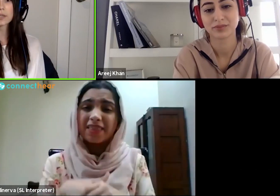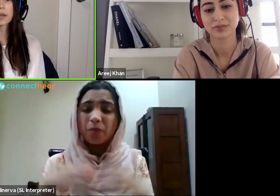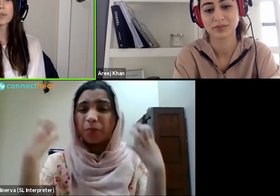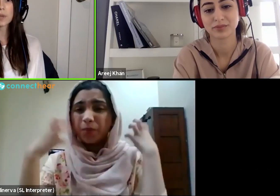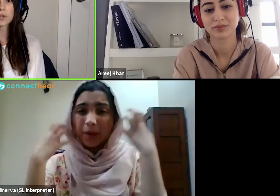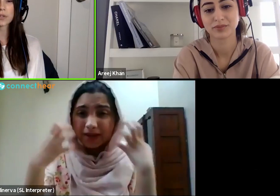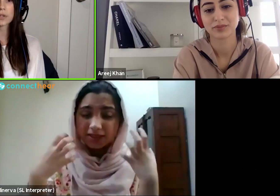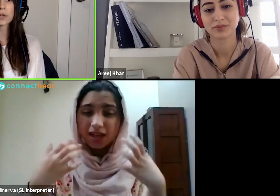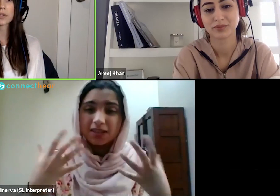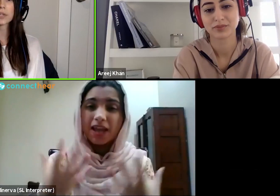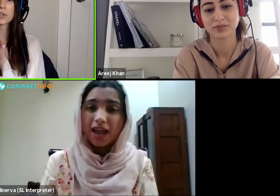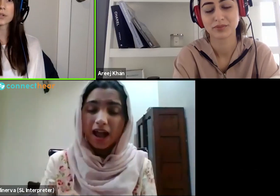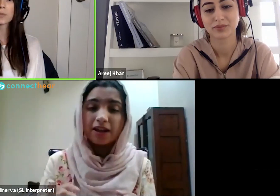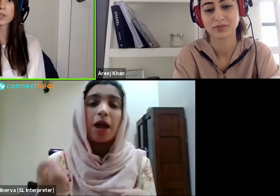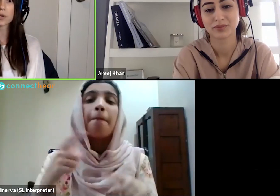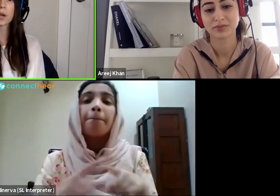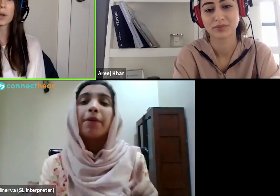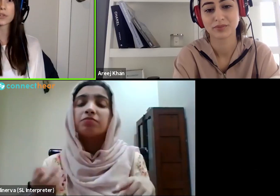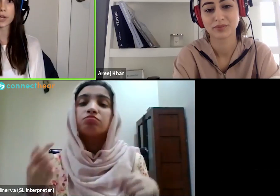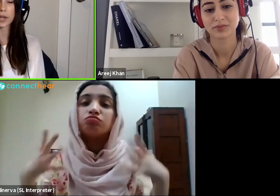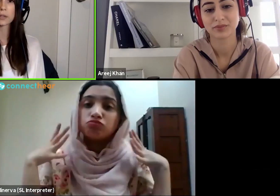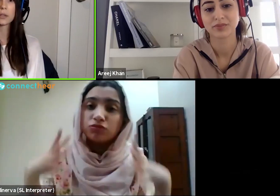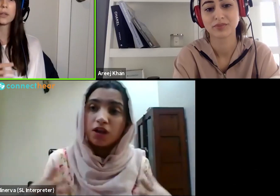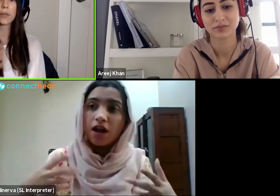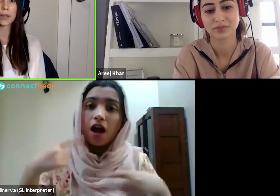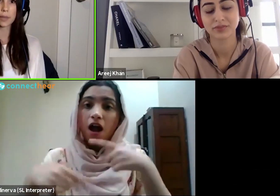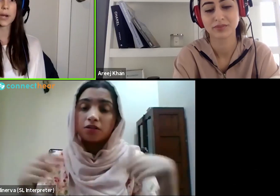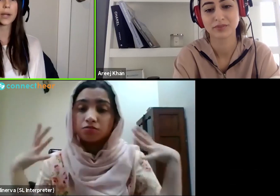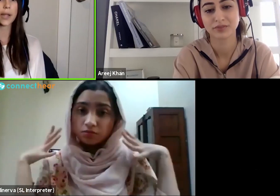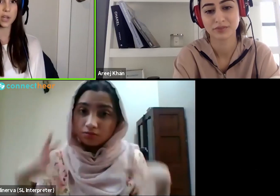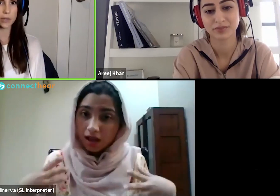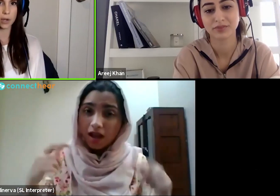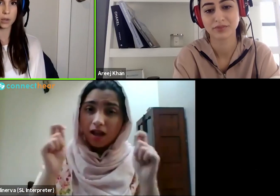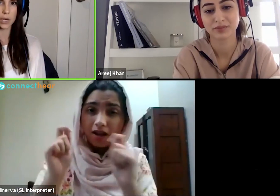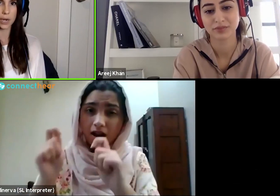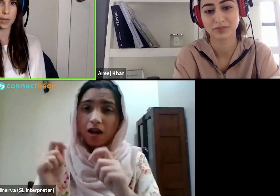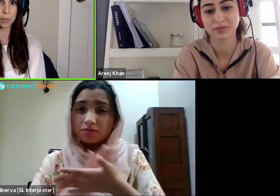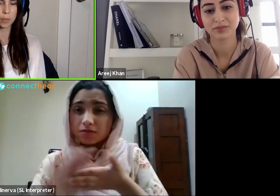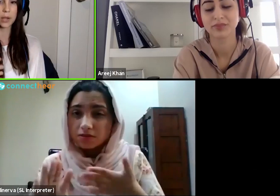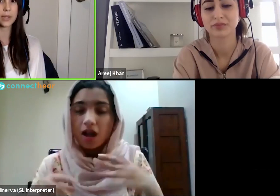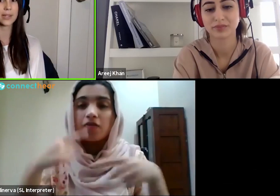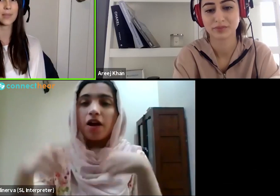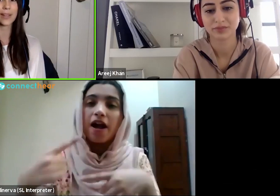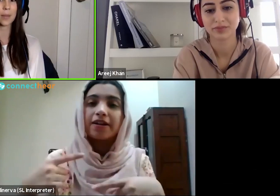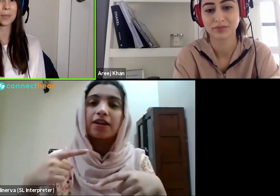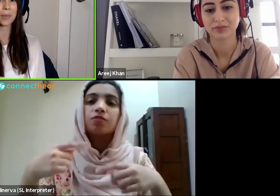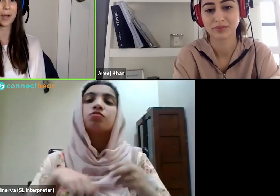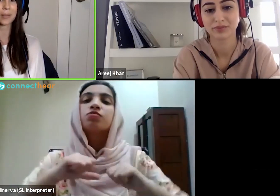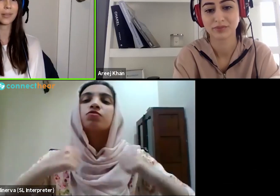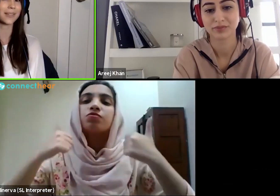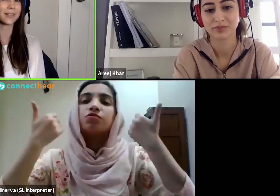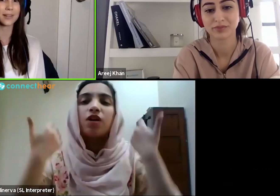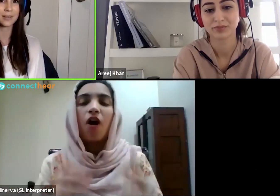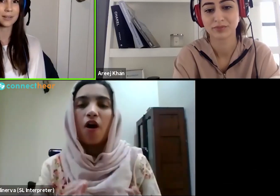sites and stuff to make sure their teachers and mentors help understand that they may not catch everything all the time, but it doesn't make them